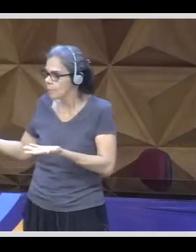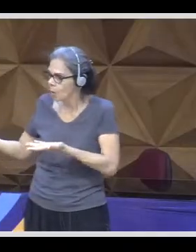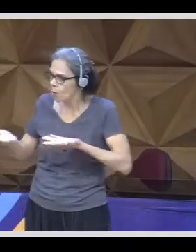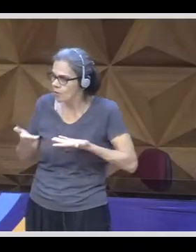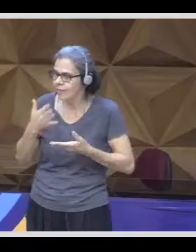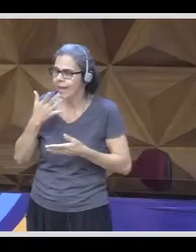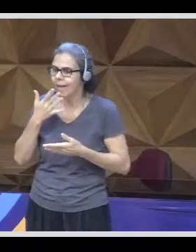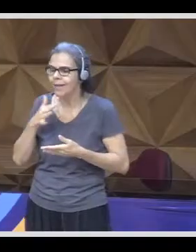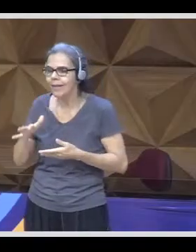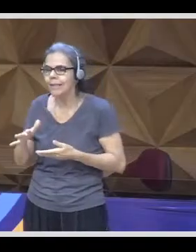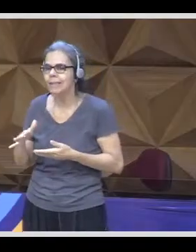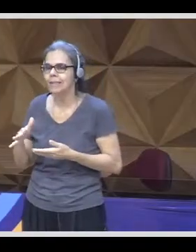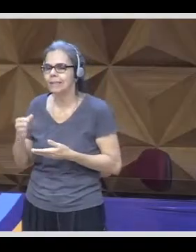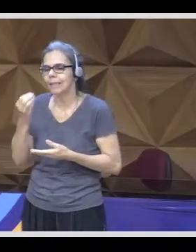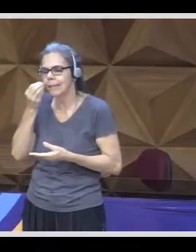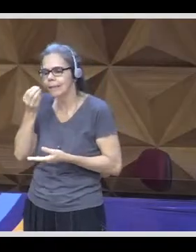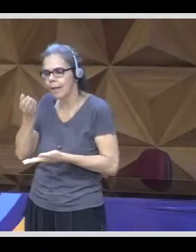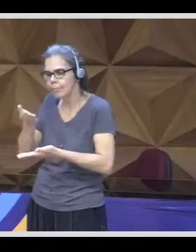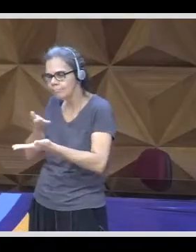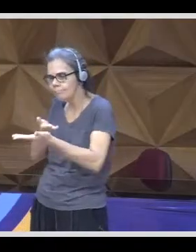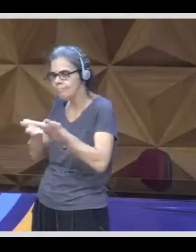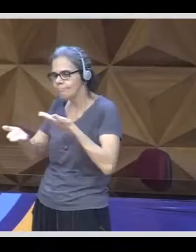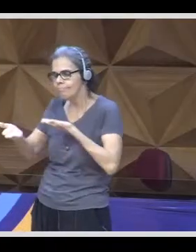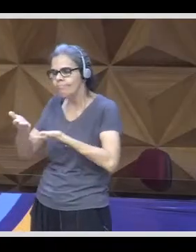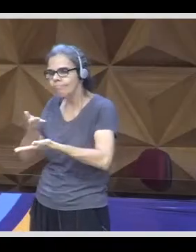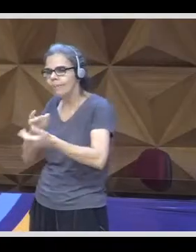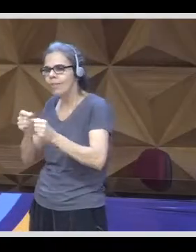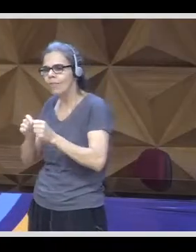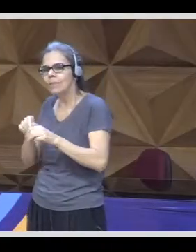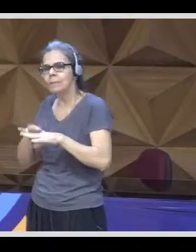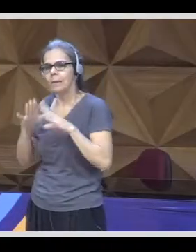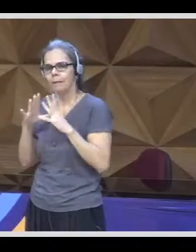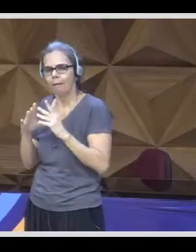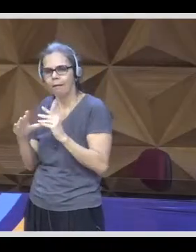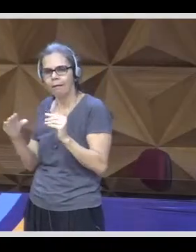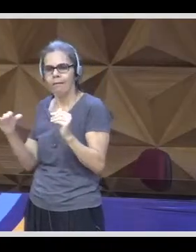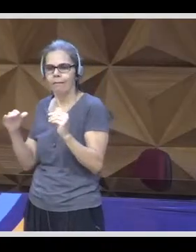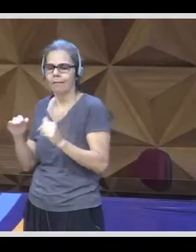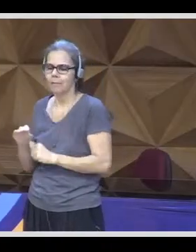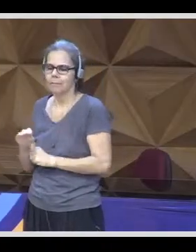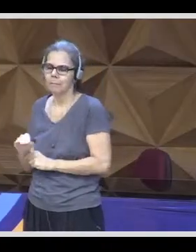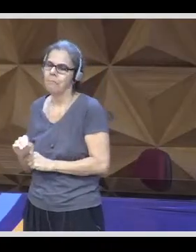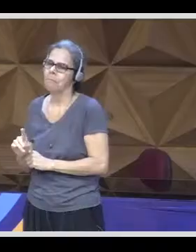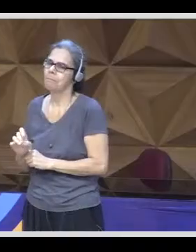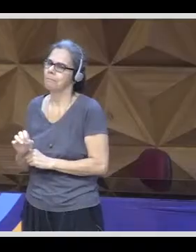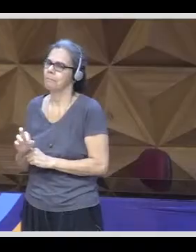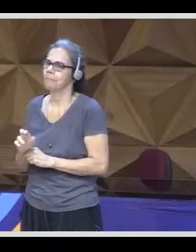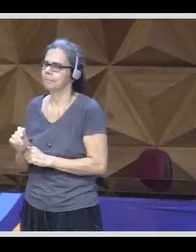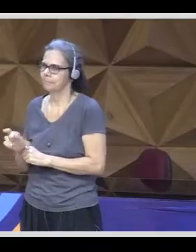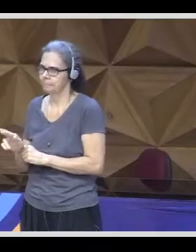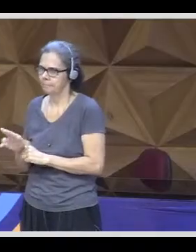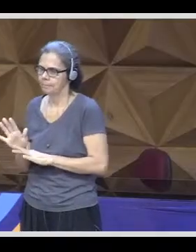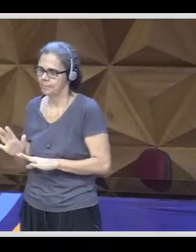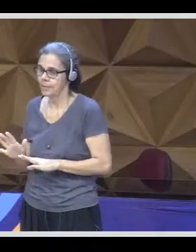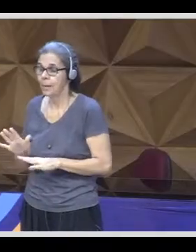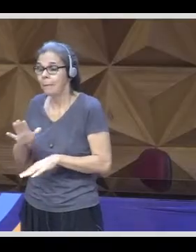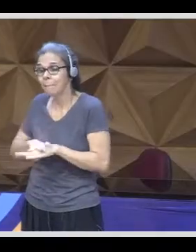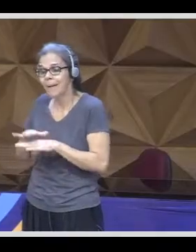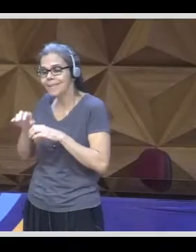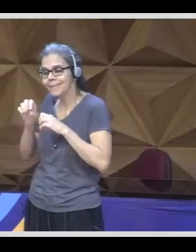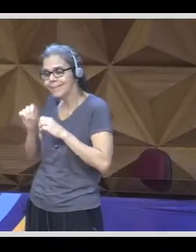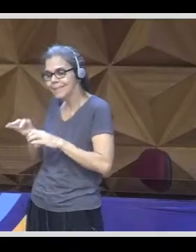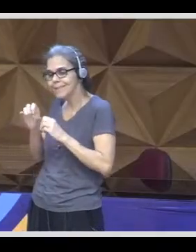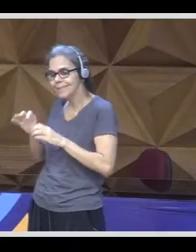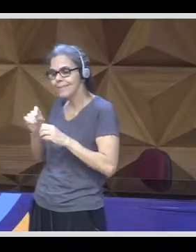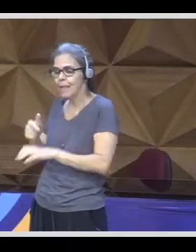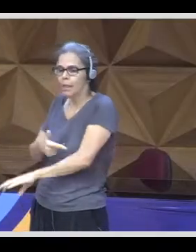the moderation. So it's more, again, an education effort than anything else. Yeah. But